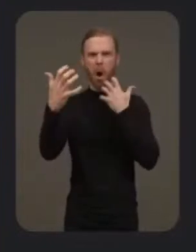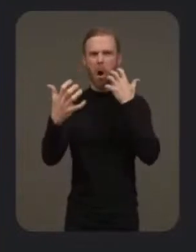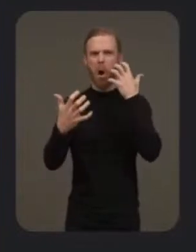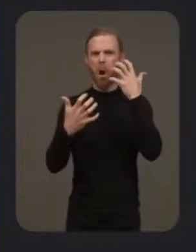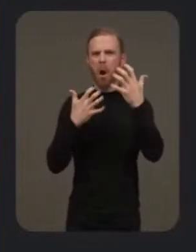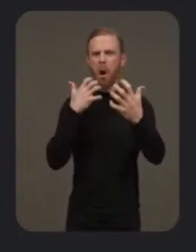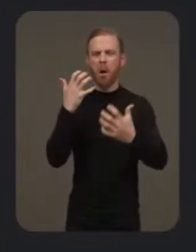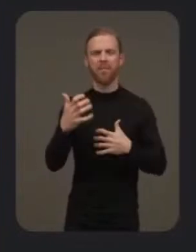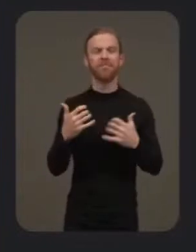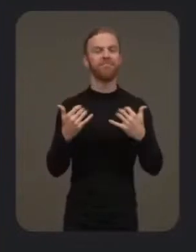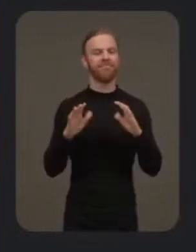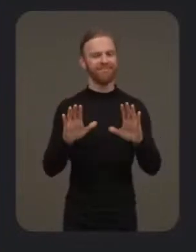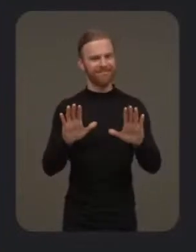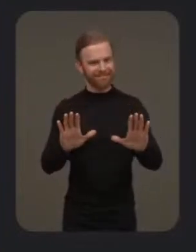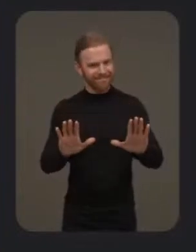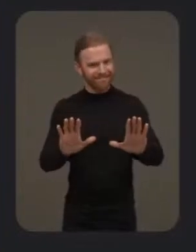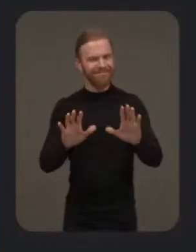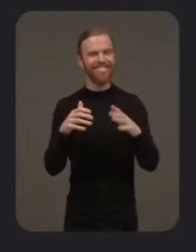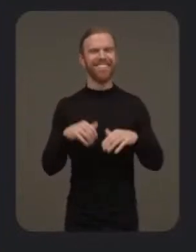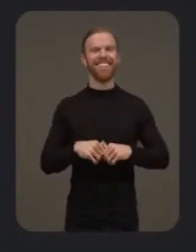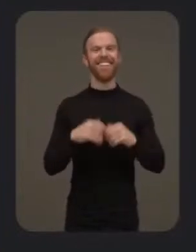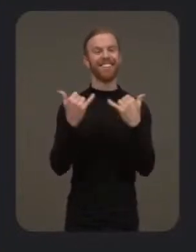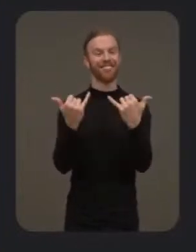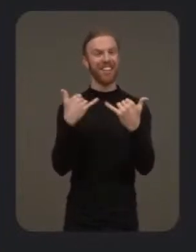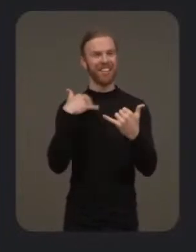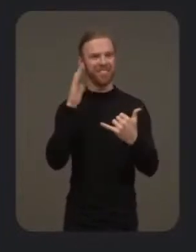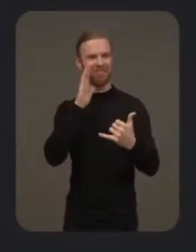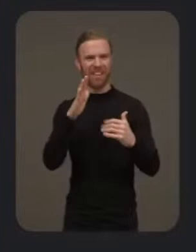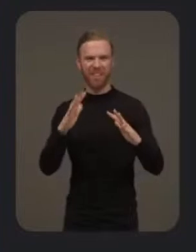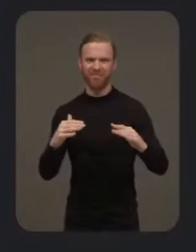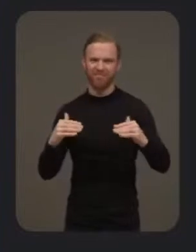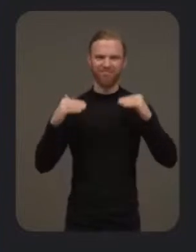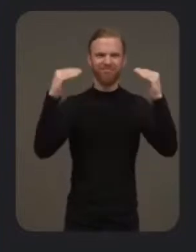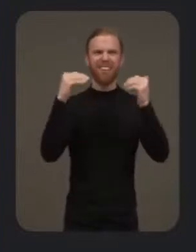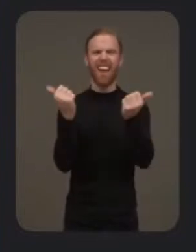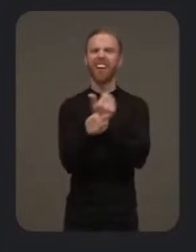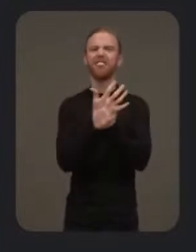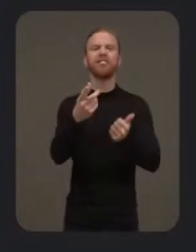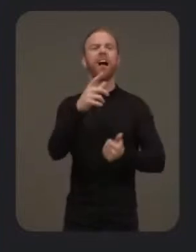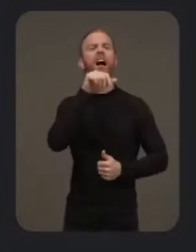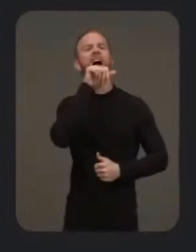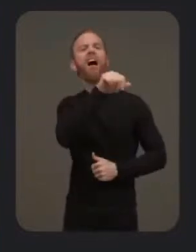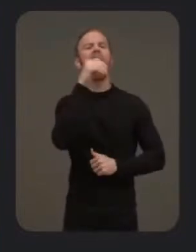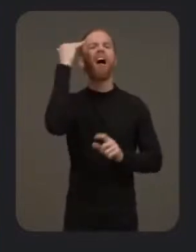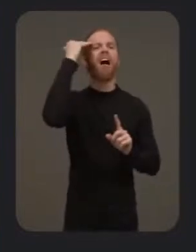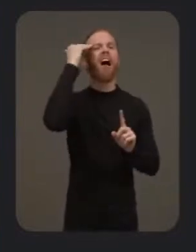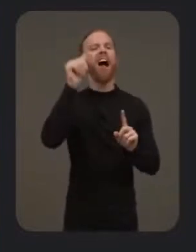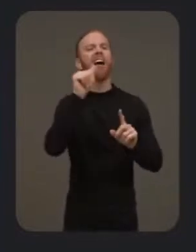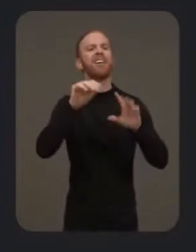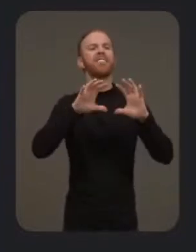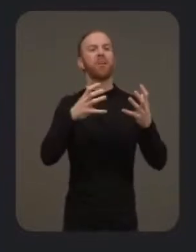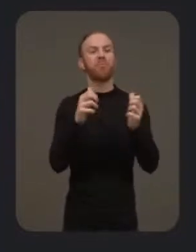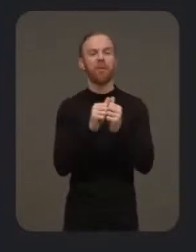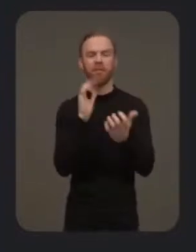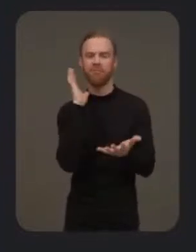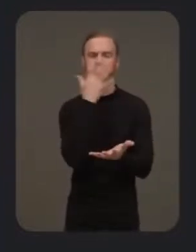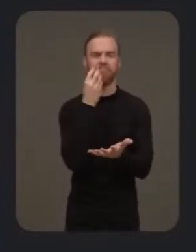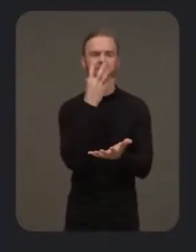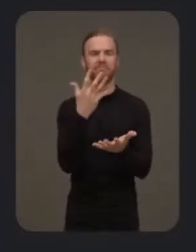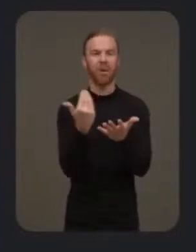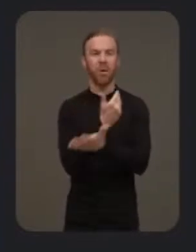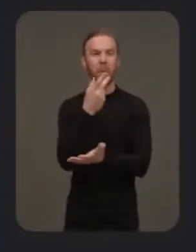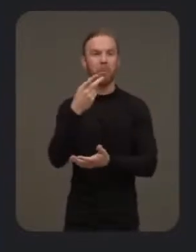Today, we're completely upgrading everything you love about our A series with the gorgeous